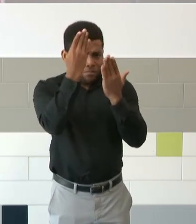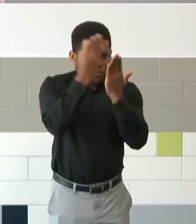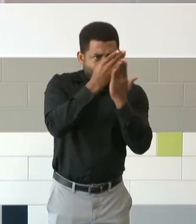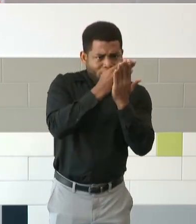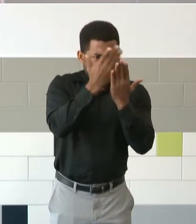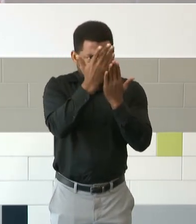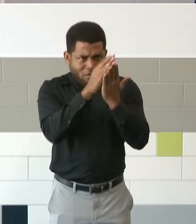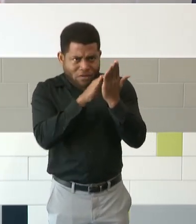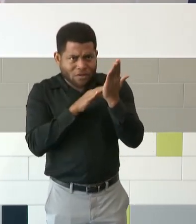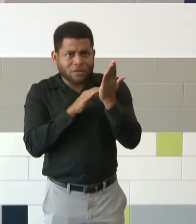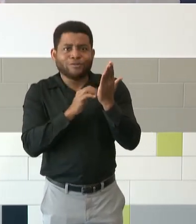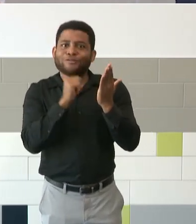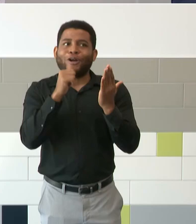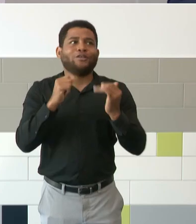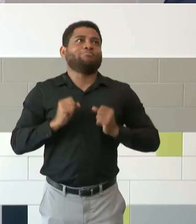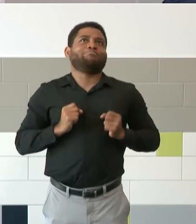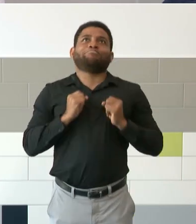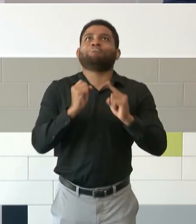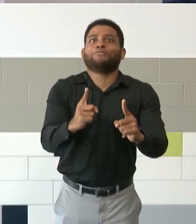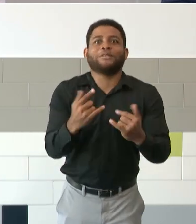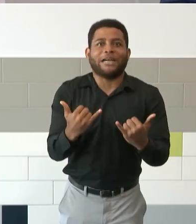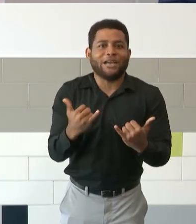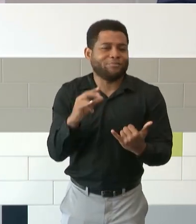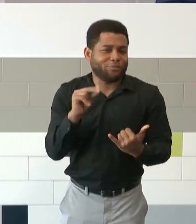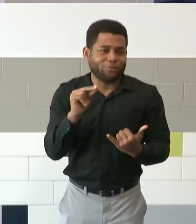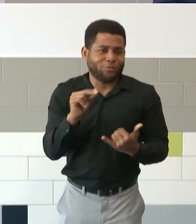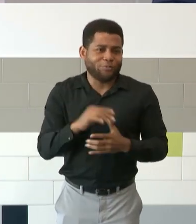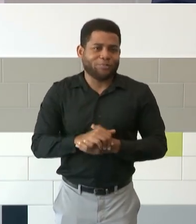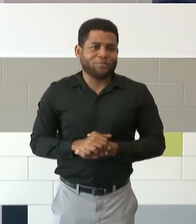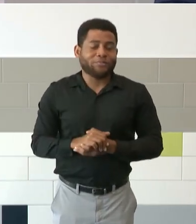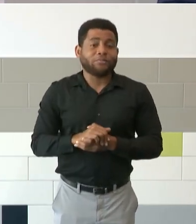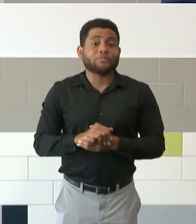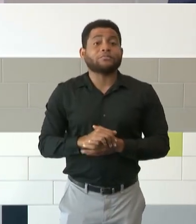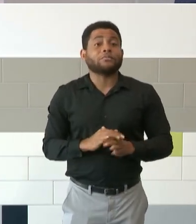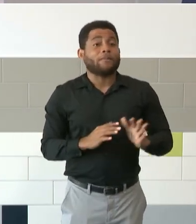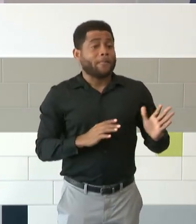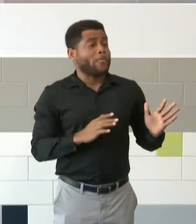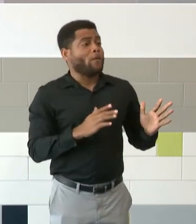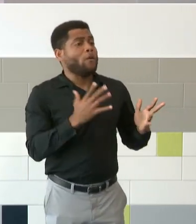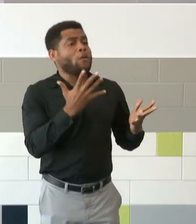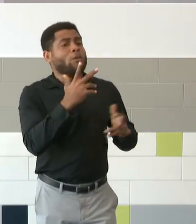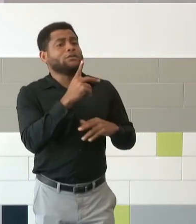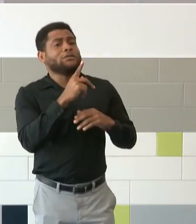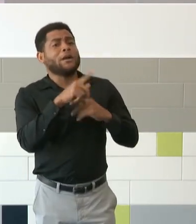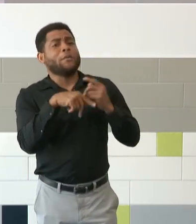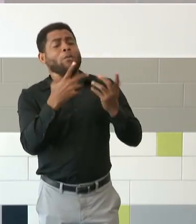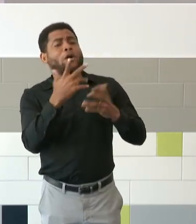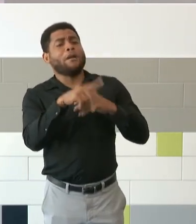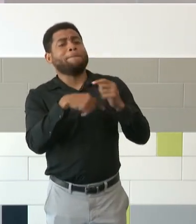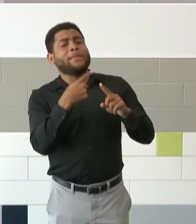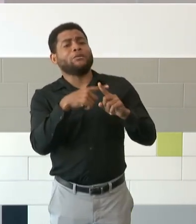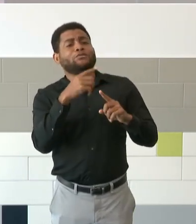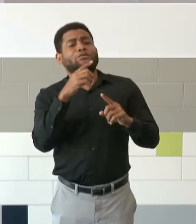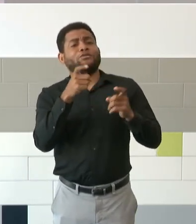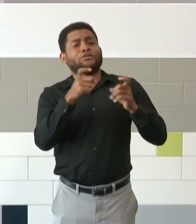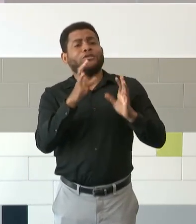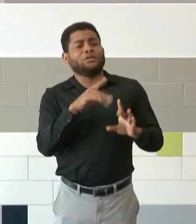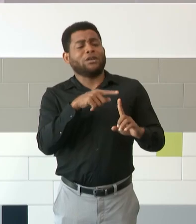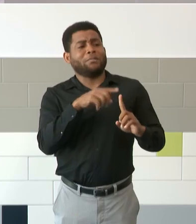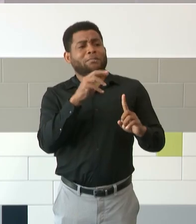ask you your confidence level in Director Gaffney and OUC to safely get their 911 calls?